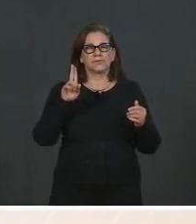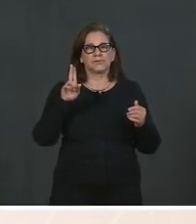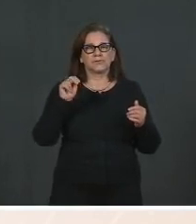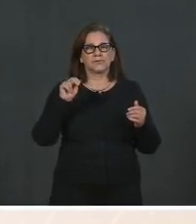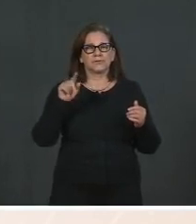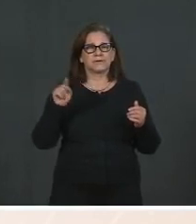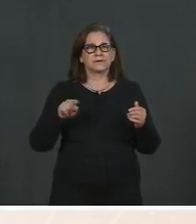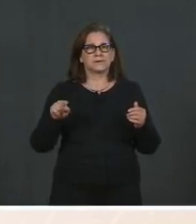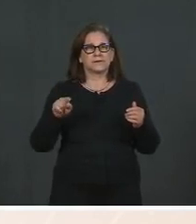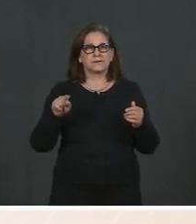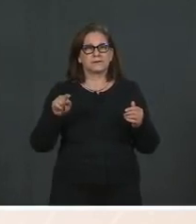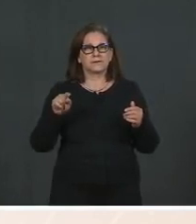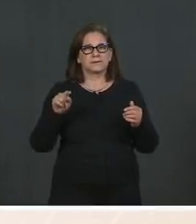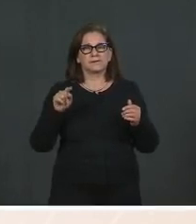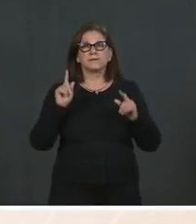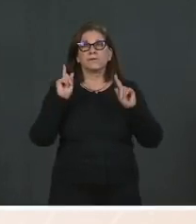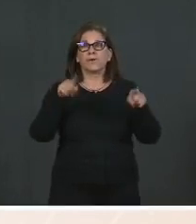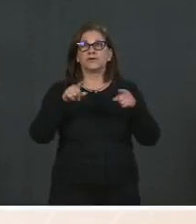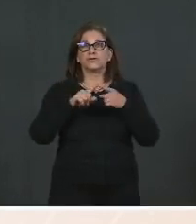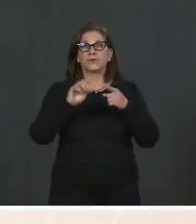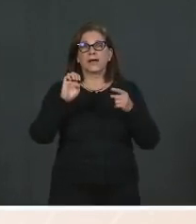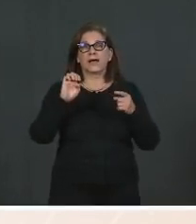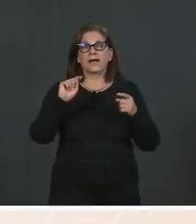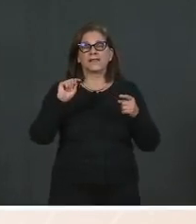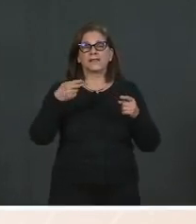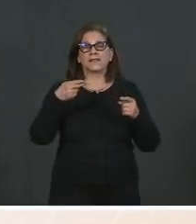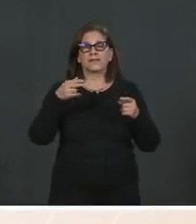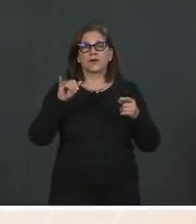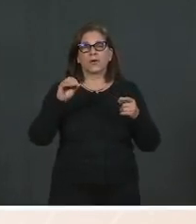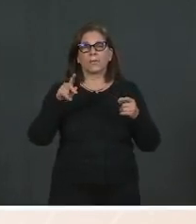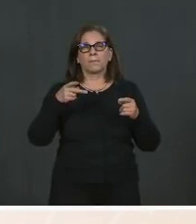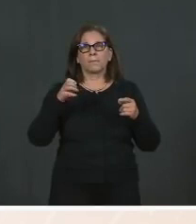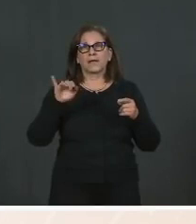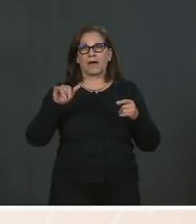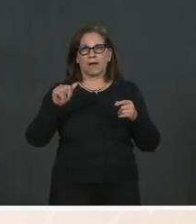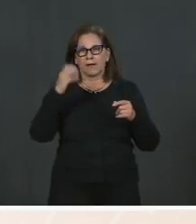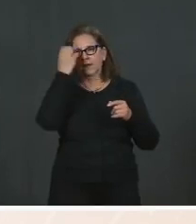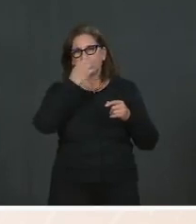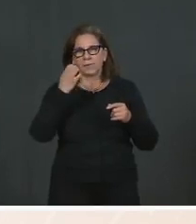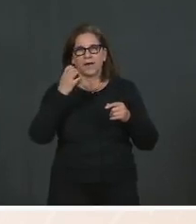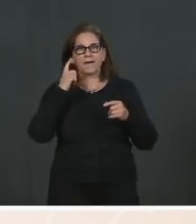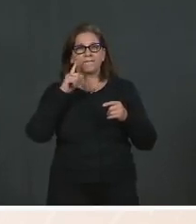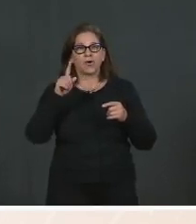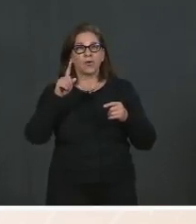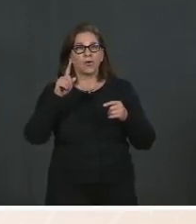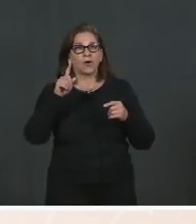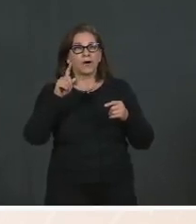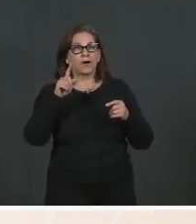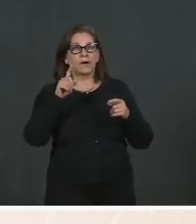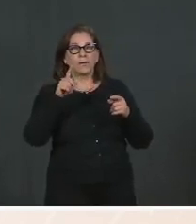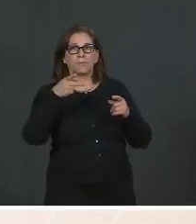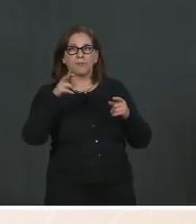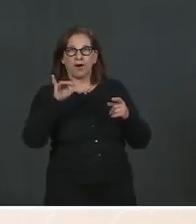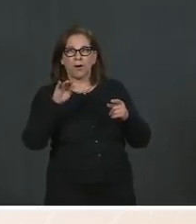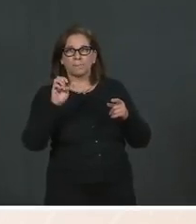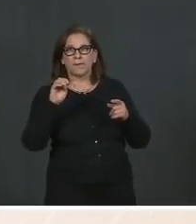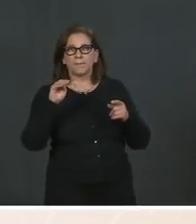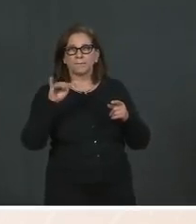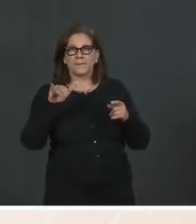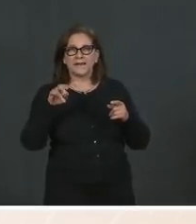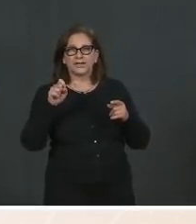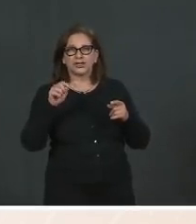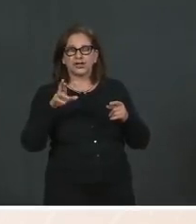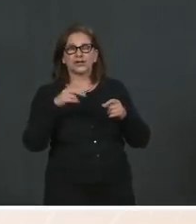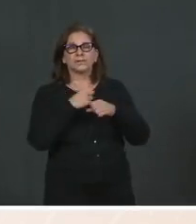appreciate the time and the deliberation of the Prime Minister, I should say. We're encouraged by the Prime Minister's announcement that the government of the